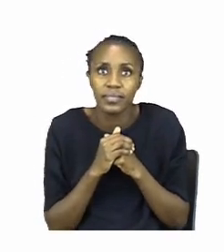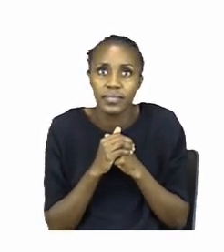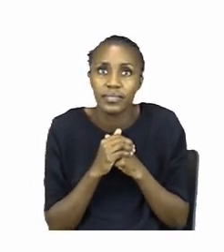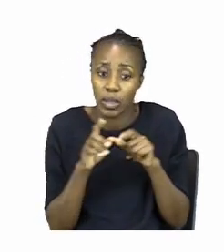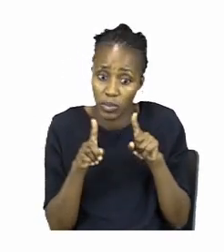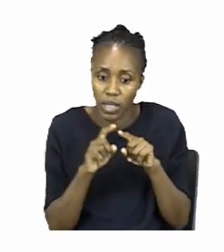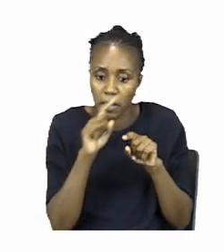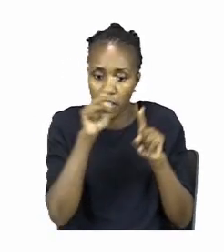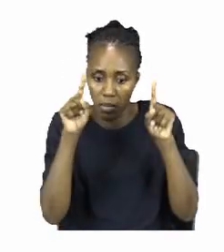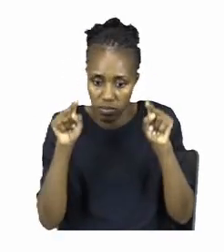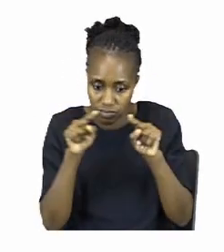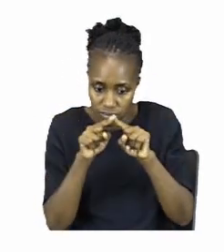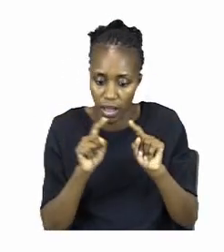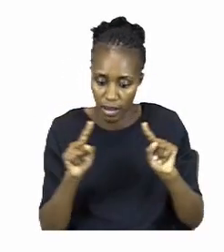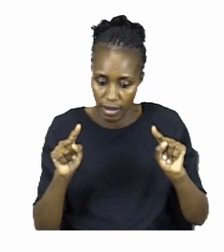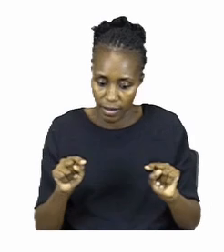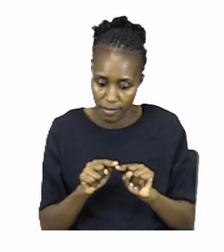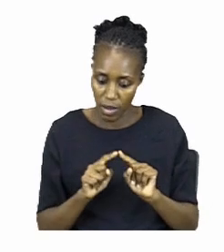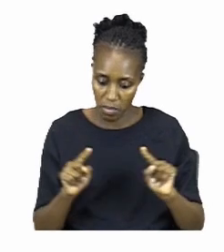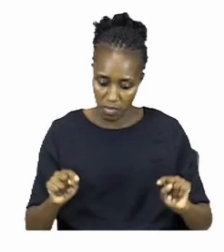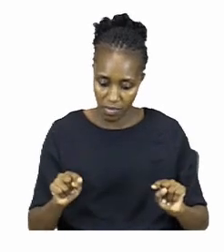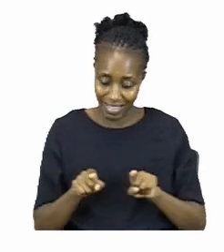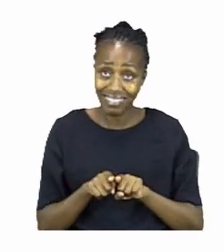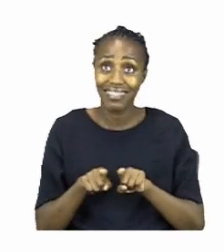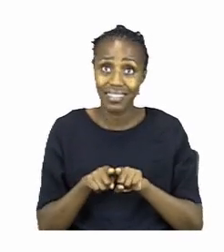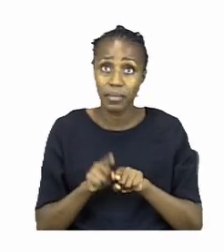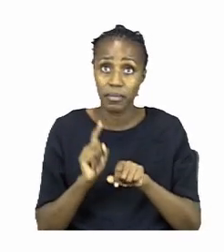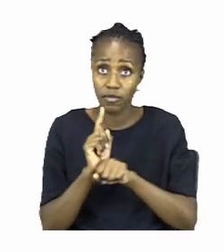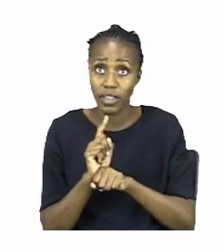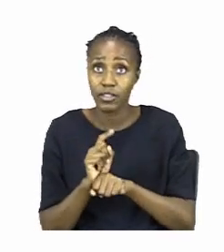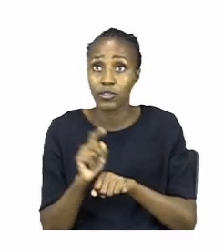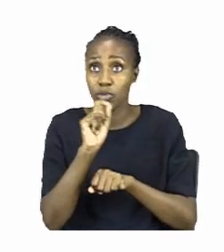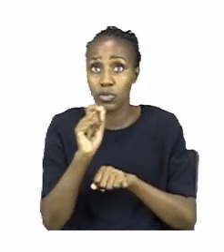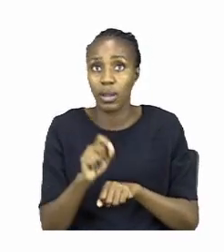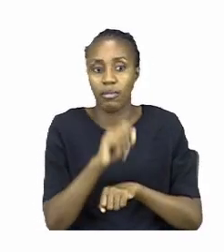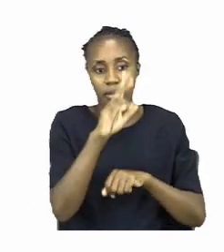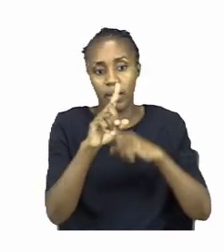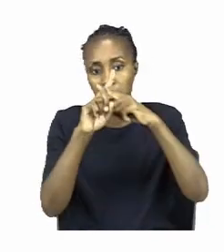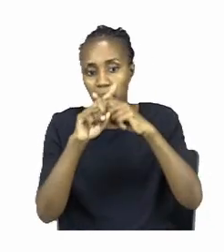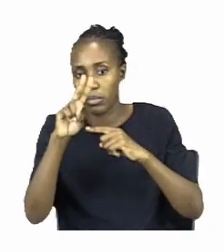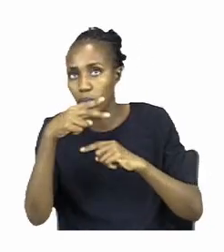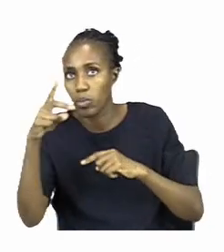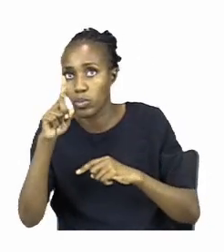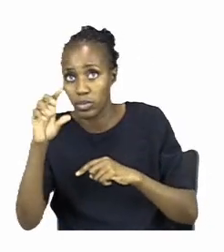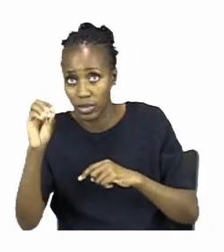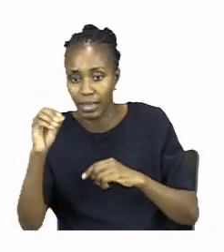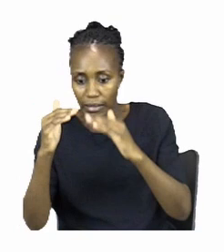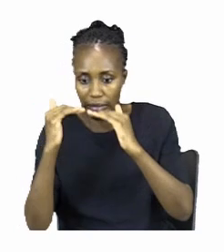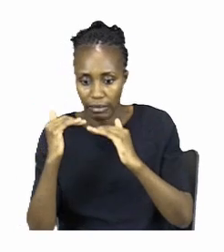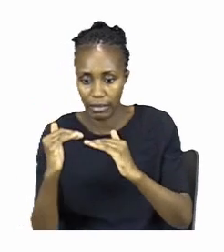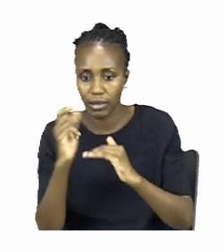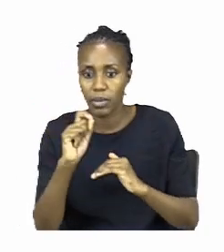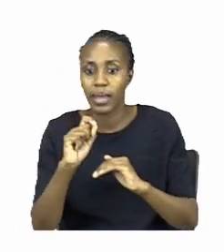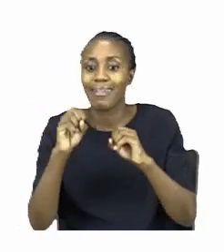also write down the sum, and then you have to tell us how many groups there are. Now the first one says,